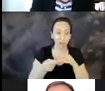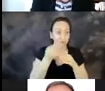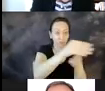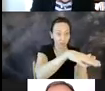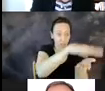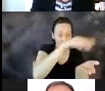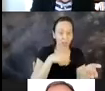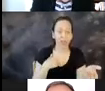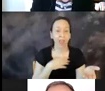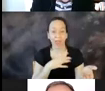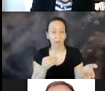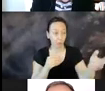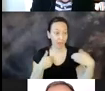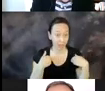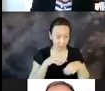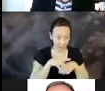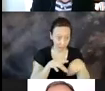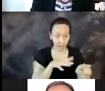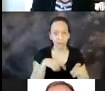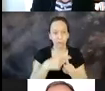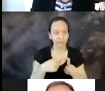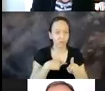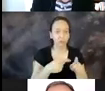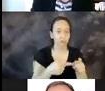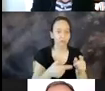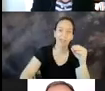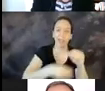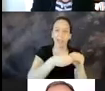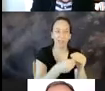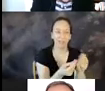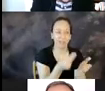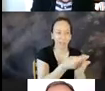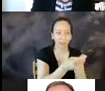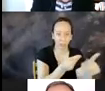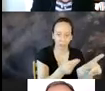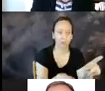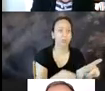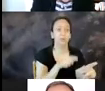with passes and transit value. And all of our retailers must accept cash.